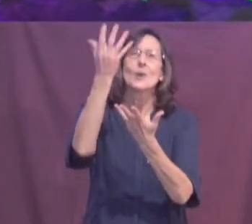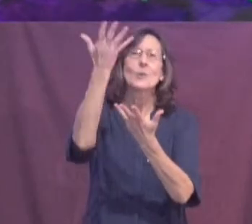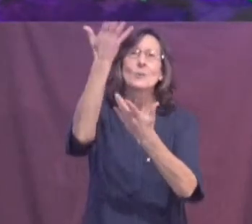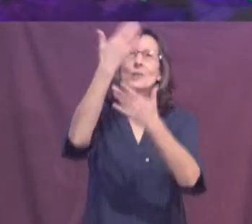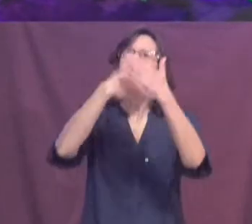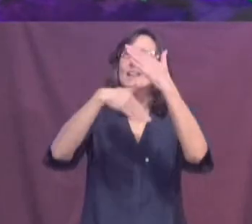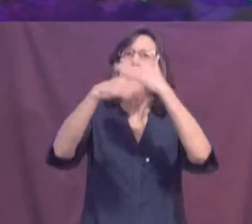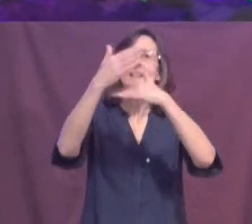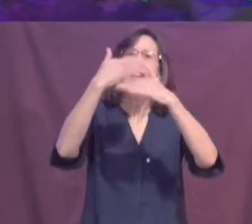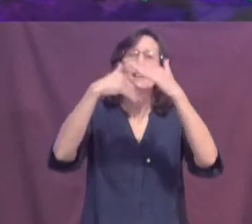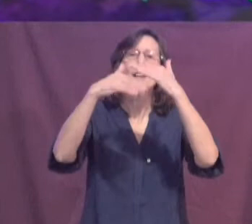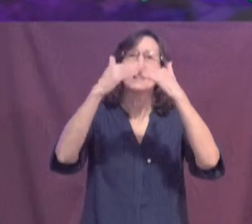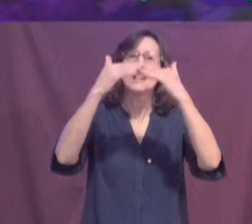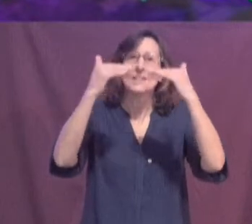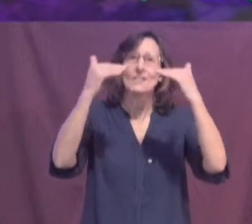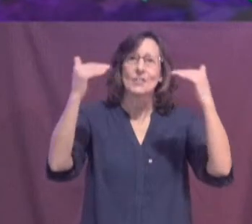the